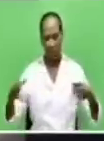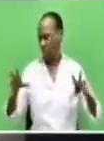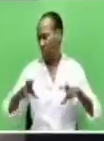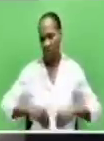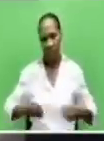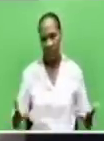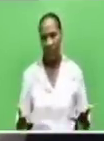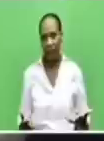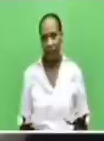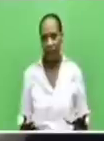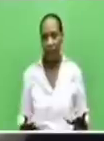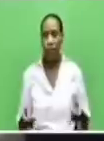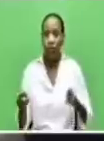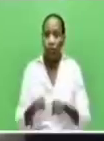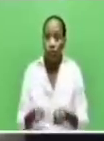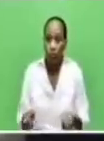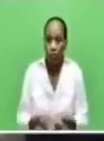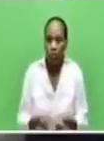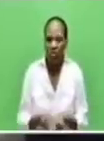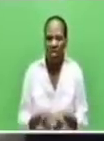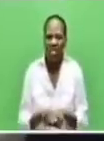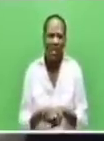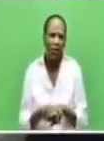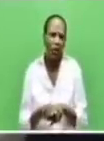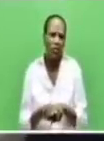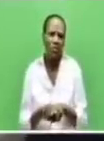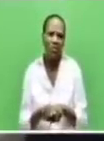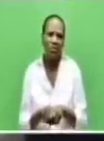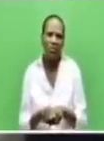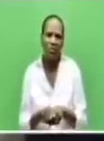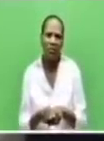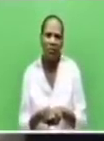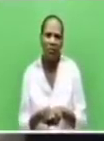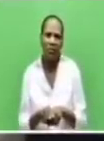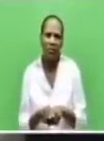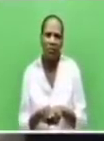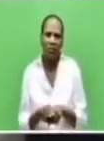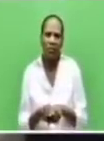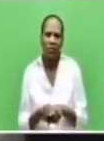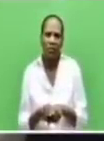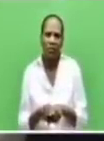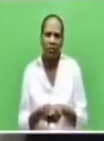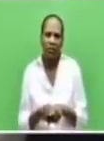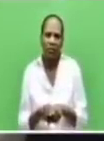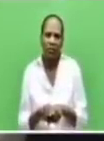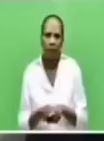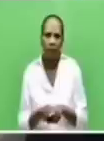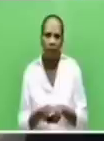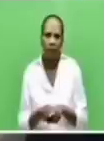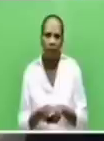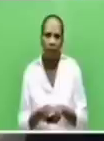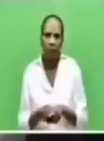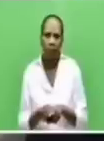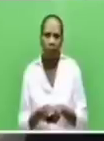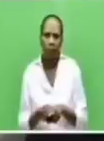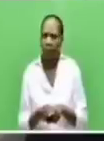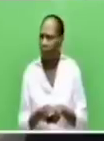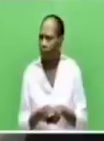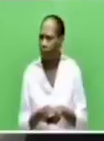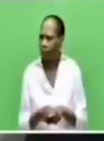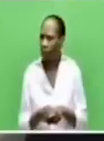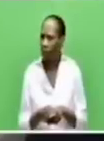acceptable and reaffirms to us that she is the speaker of a puppet government that suffers from a